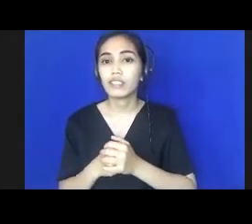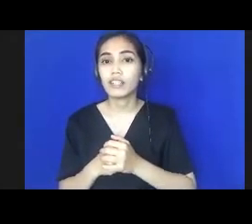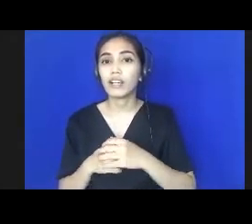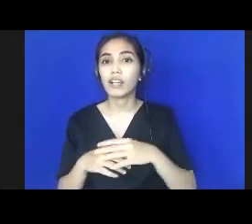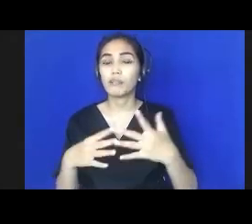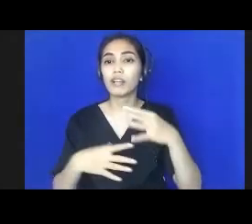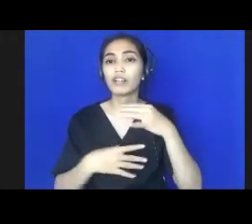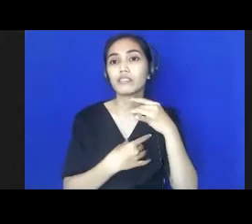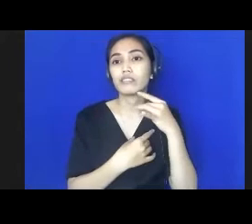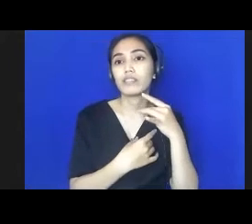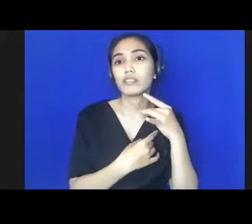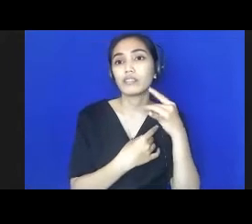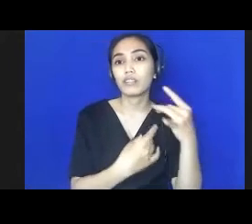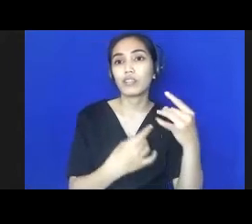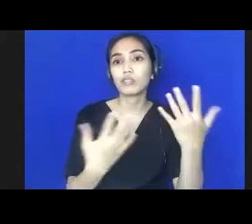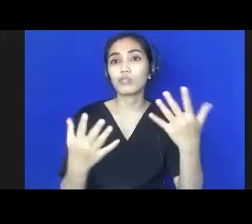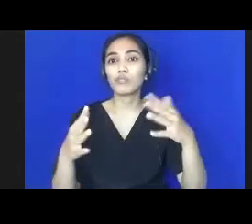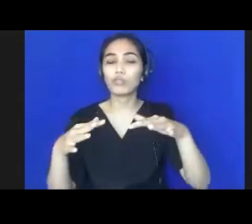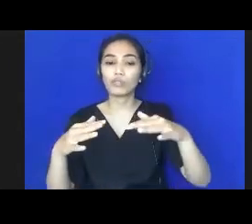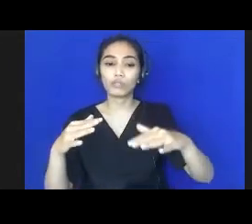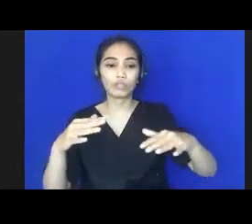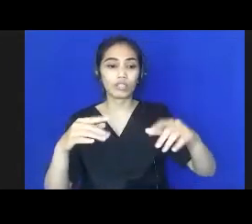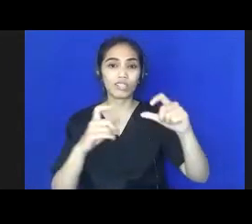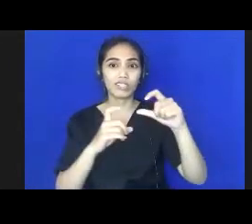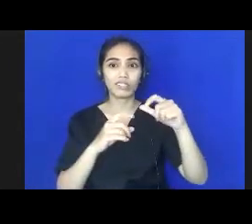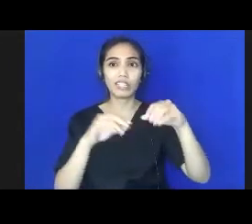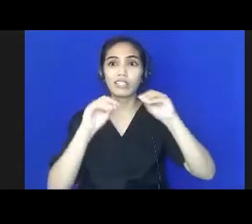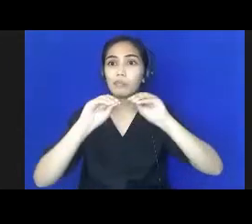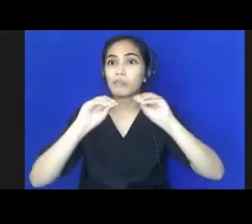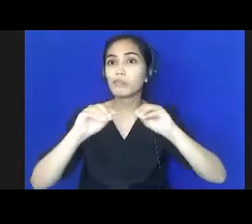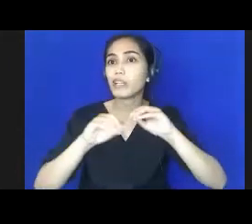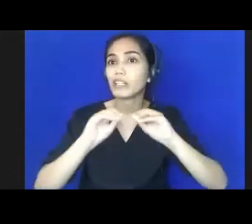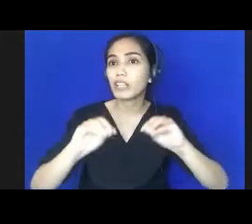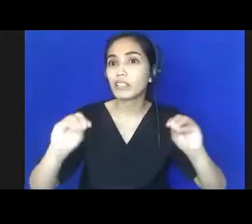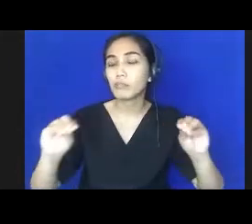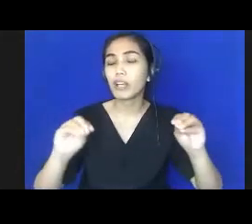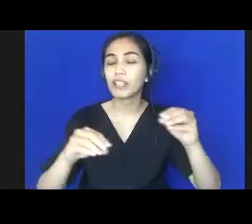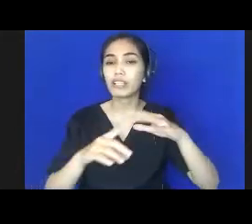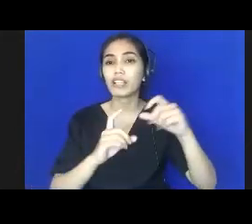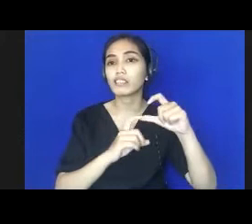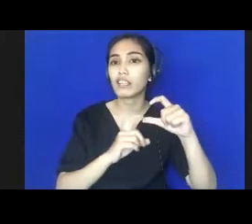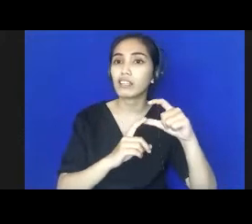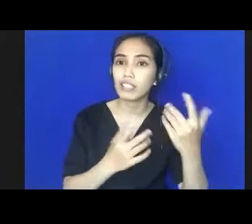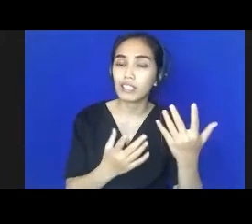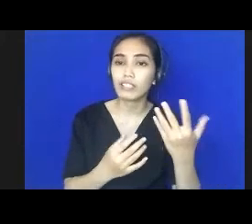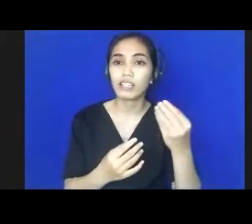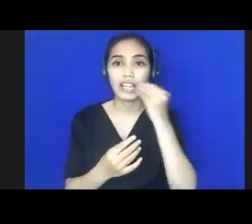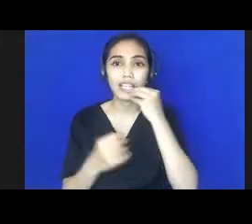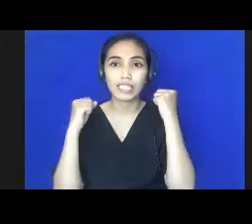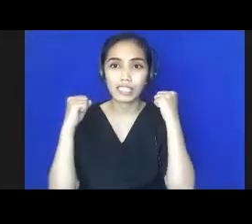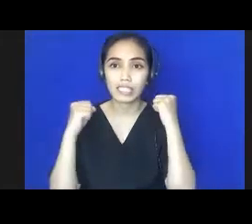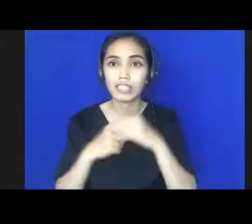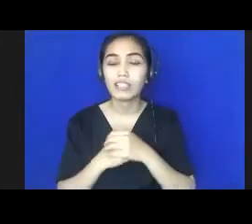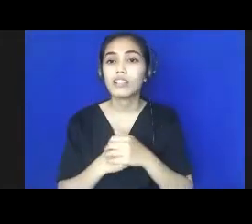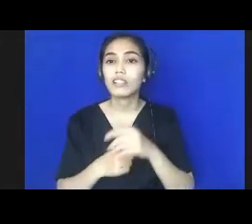interesting demonstration of the size of a child's stomach. So I think what we need during this COVID era is for us